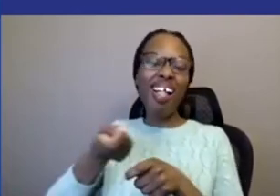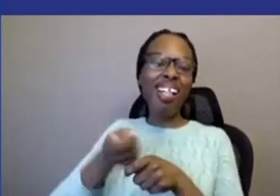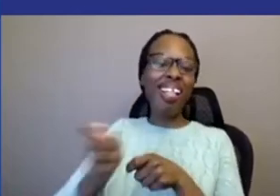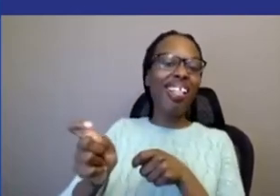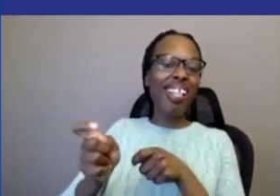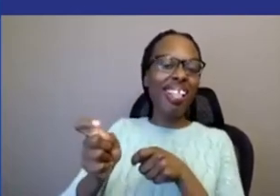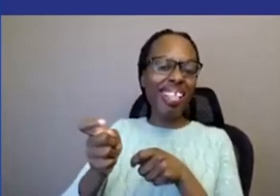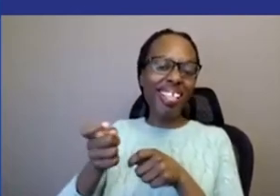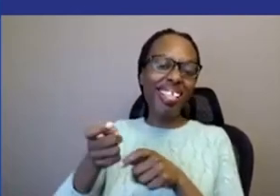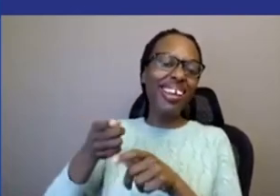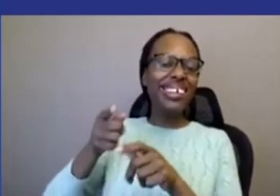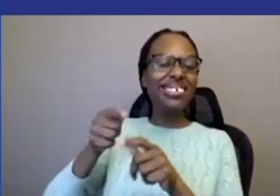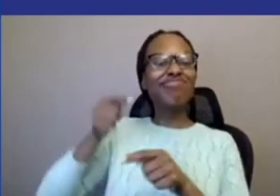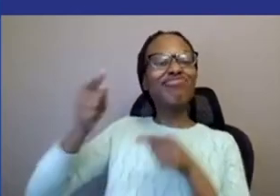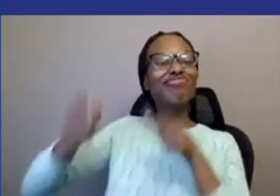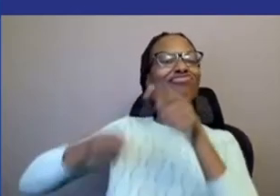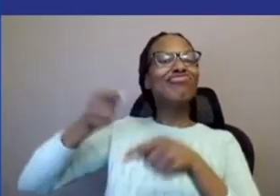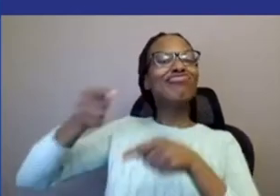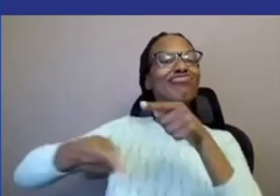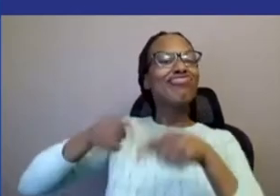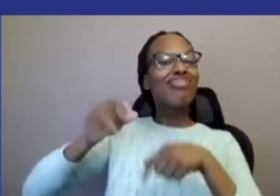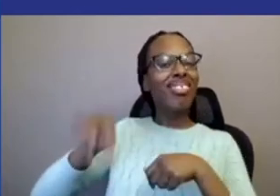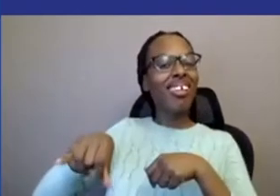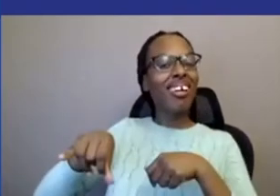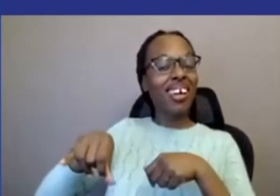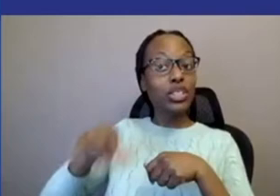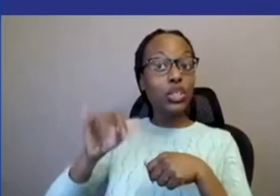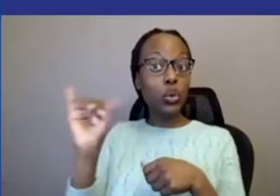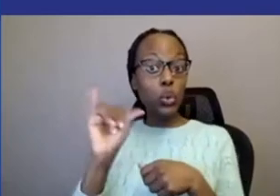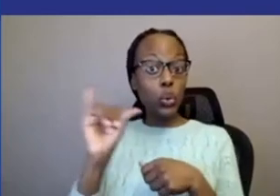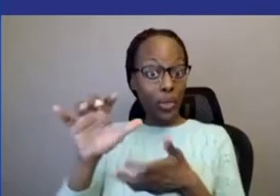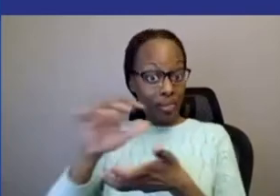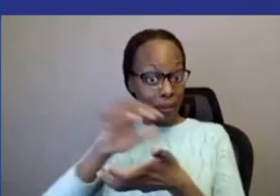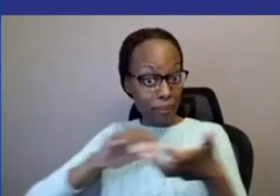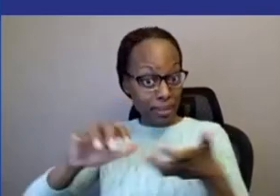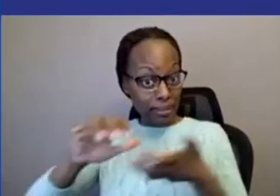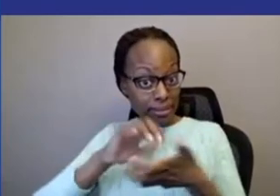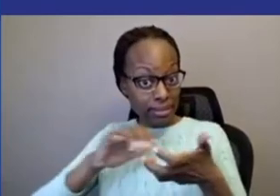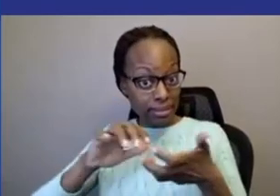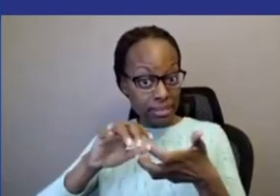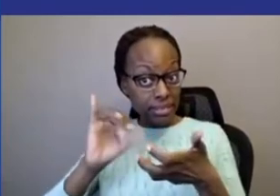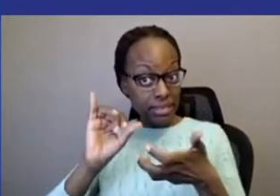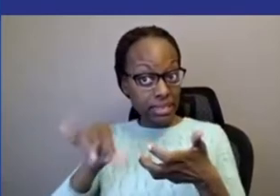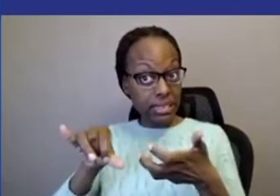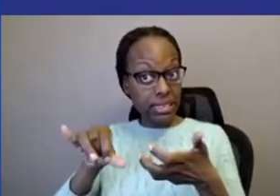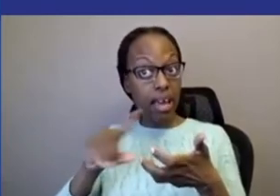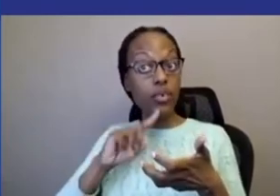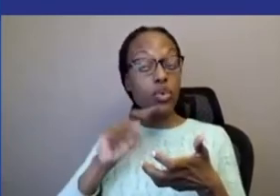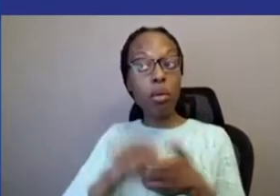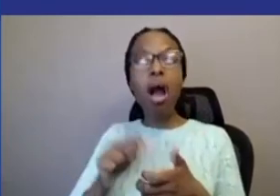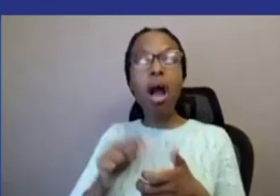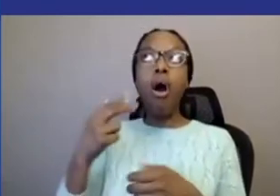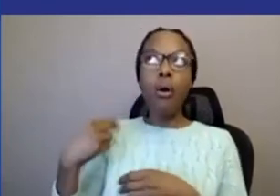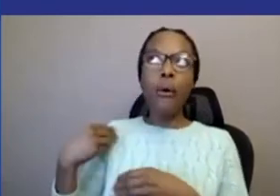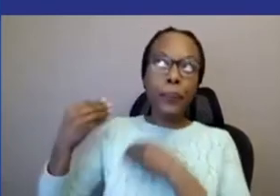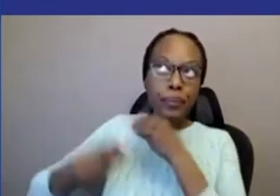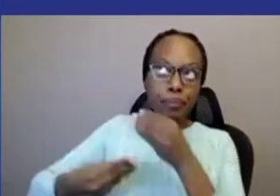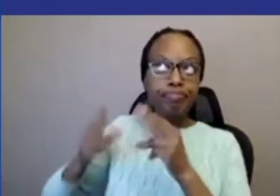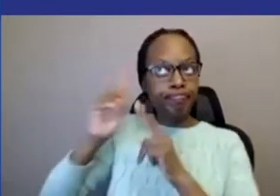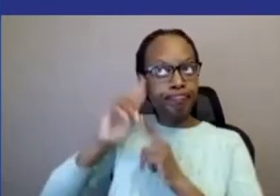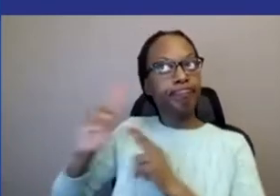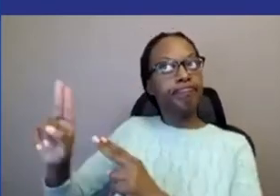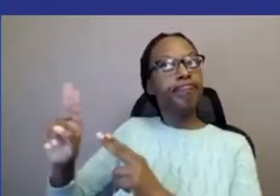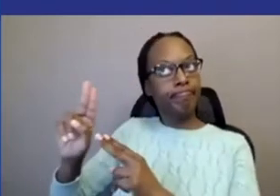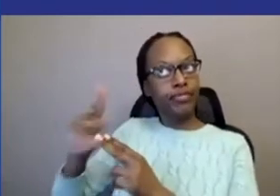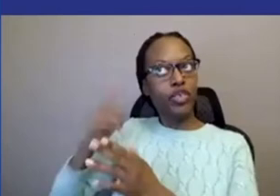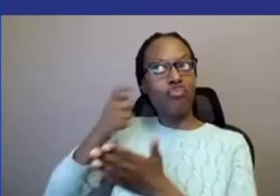looks diluted, you know, it's kind of your interpretation too. Like, well, are they paying homage? Is there, they're throwing a little bit in there to, but I prefer for